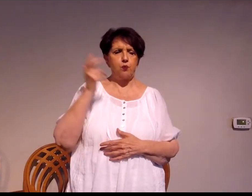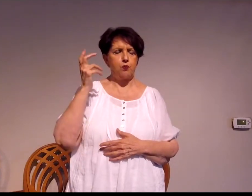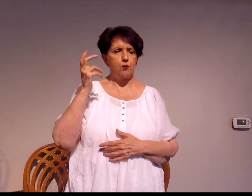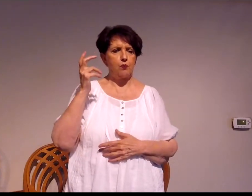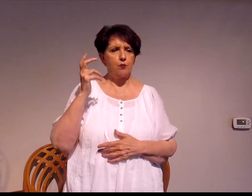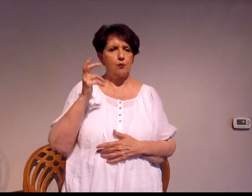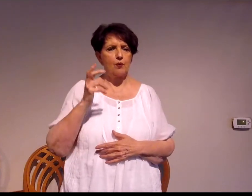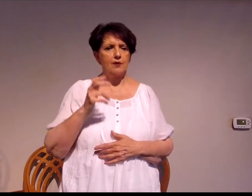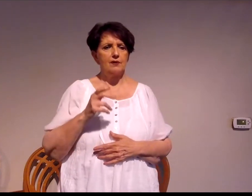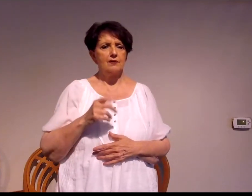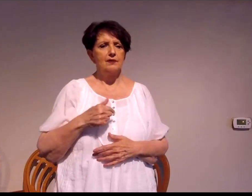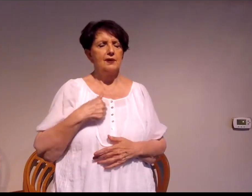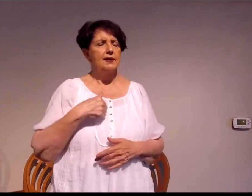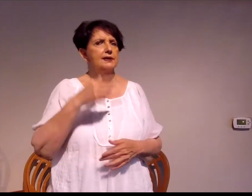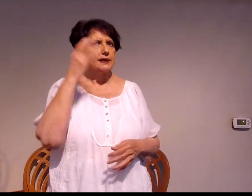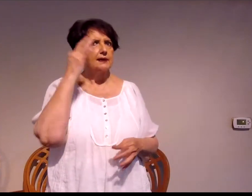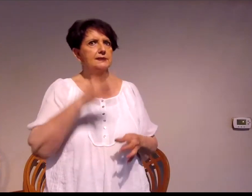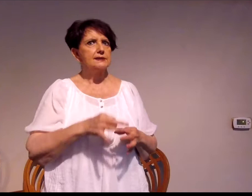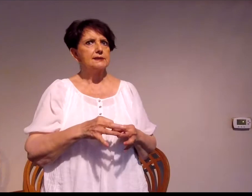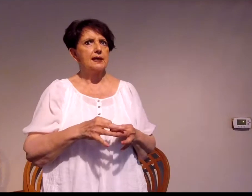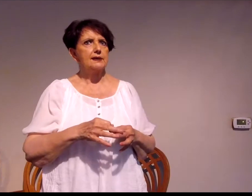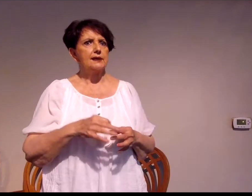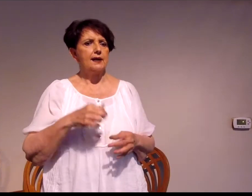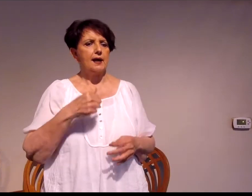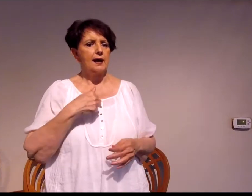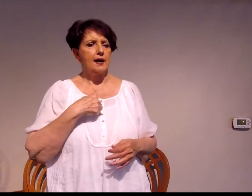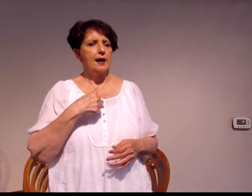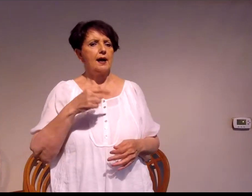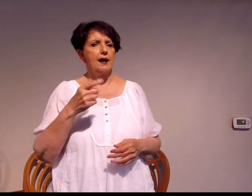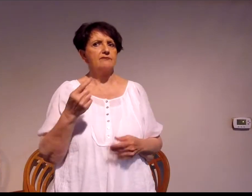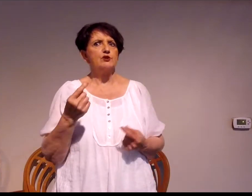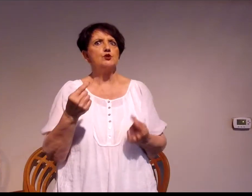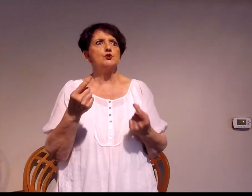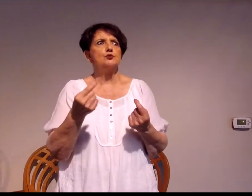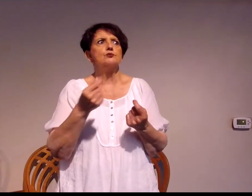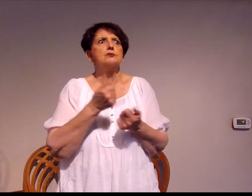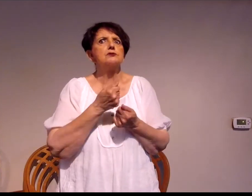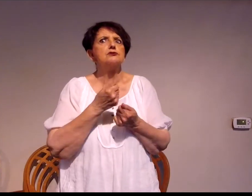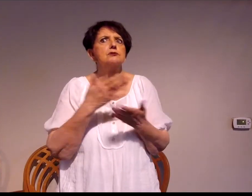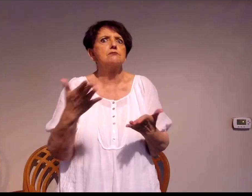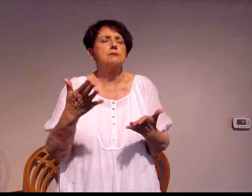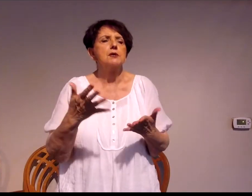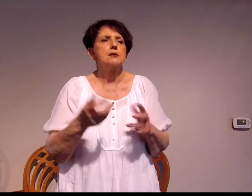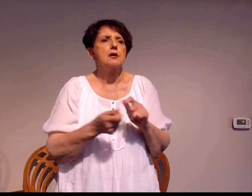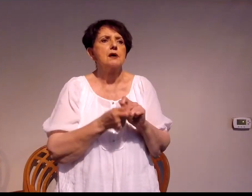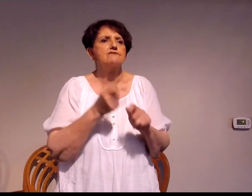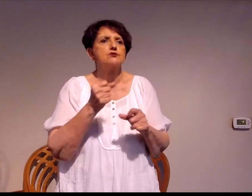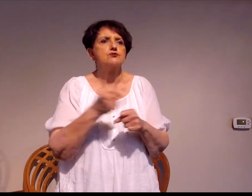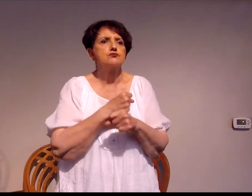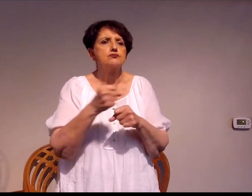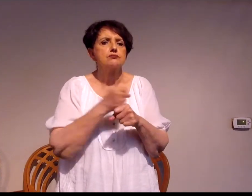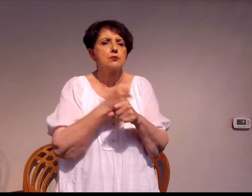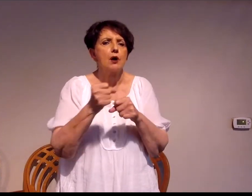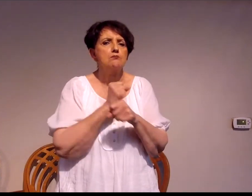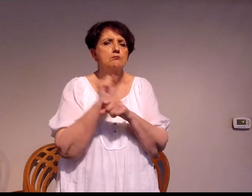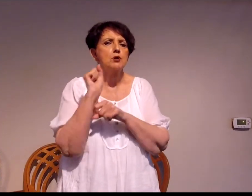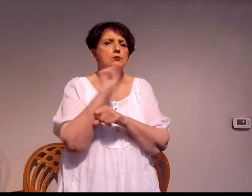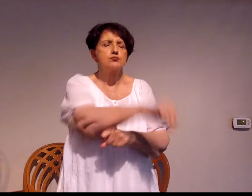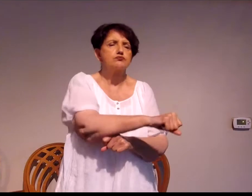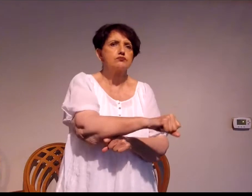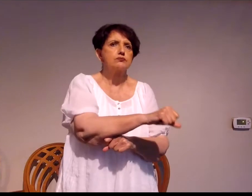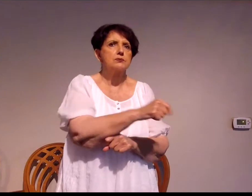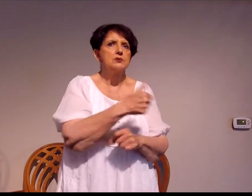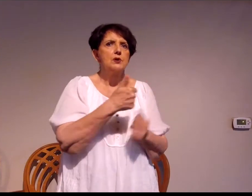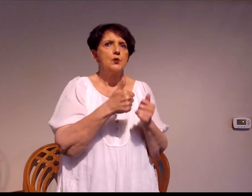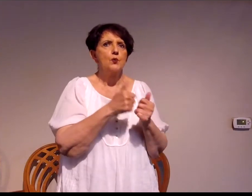And I decided, I have to do something. I have to rumble with me, because something in my